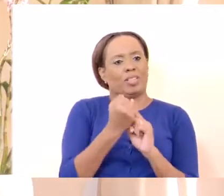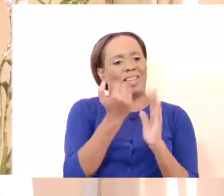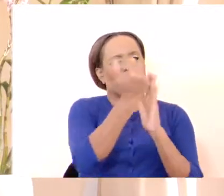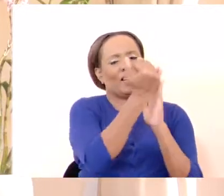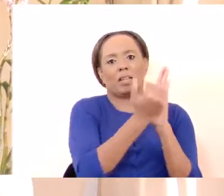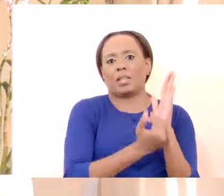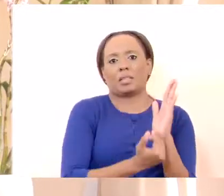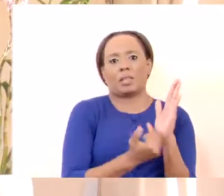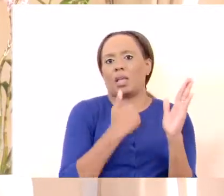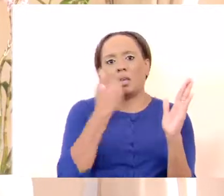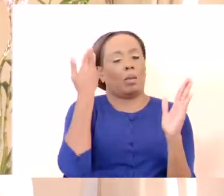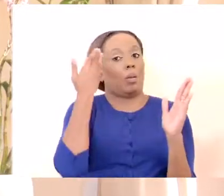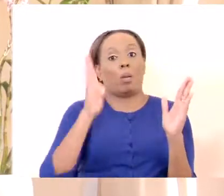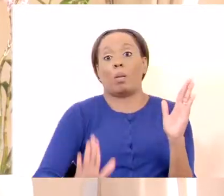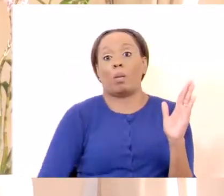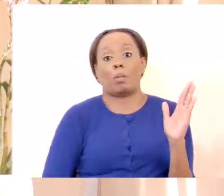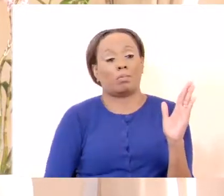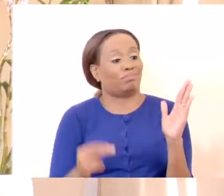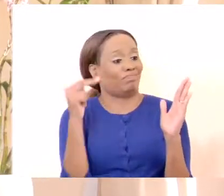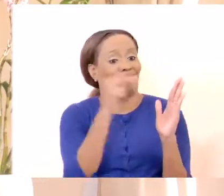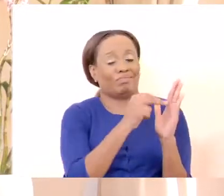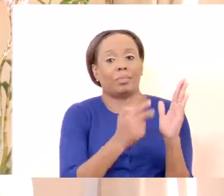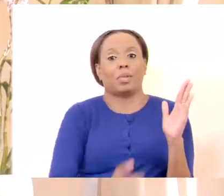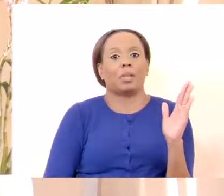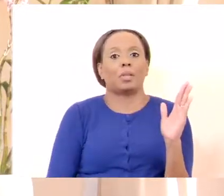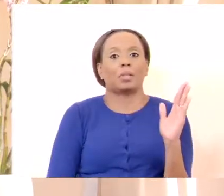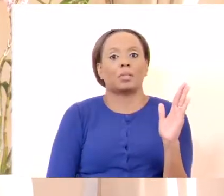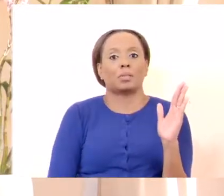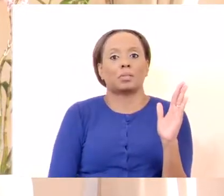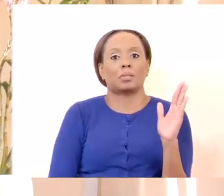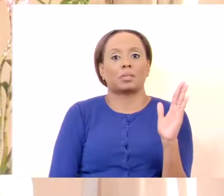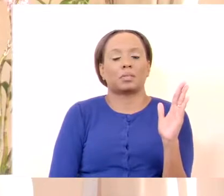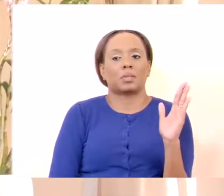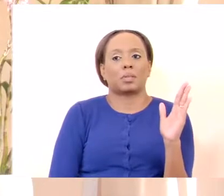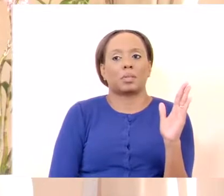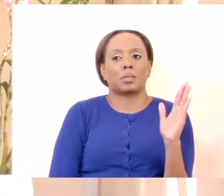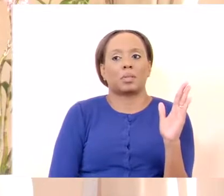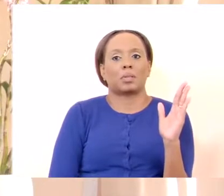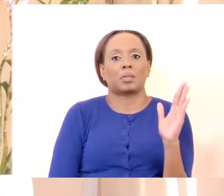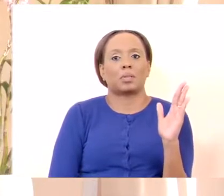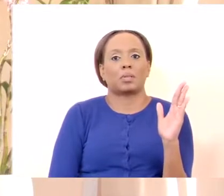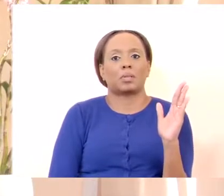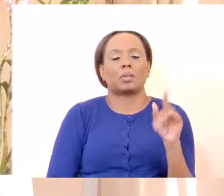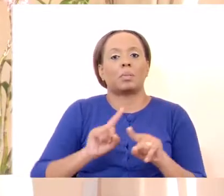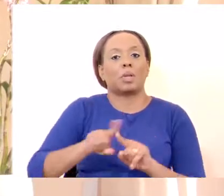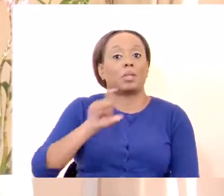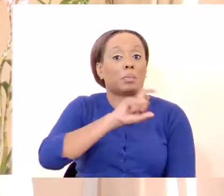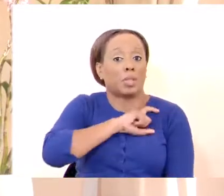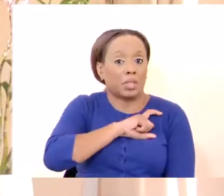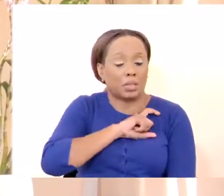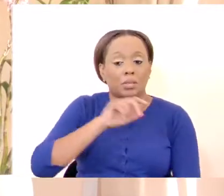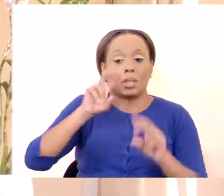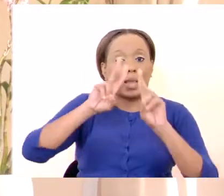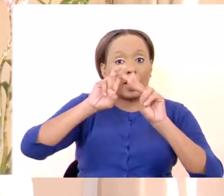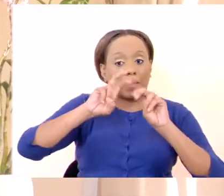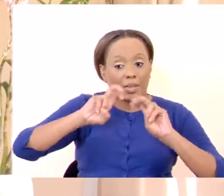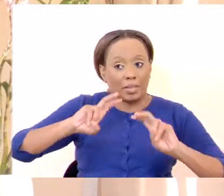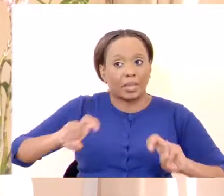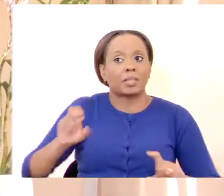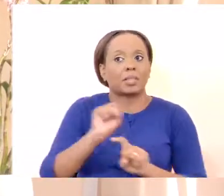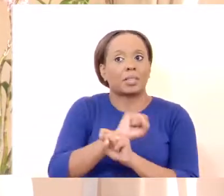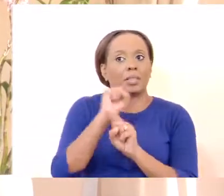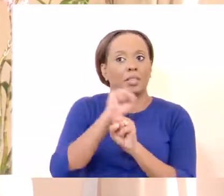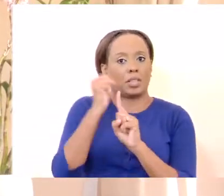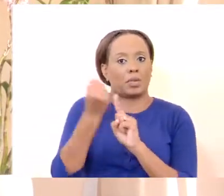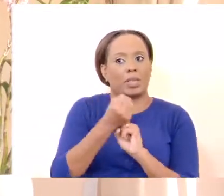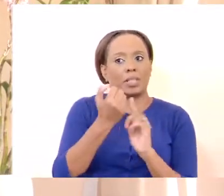so, although I can tell you that the matter is being investigated by the Royal Barbados Police Force. But I